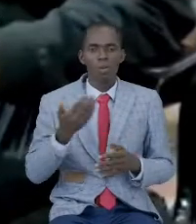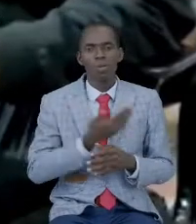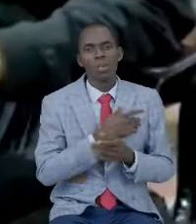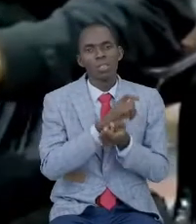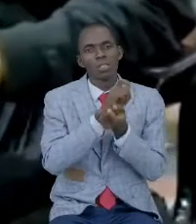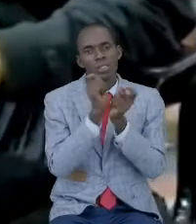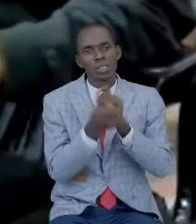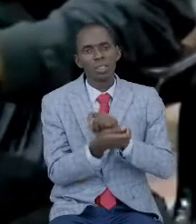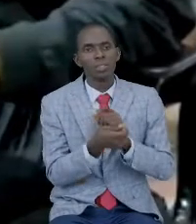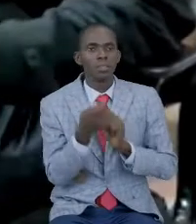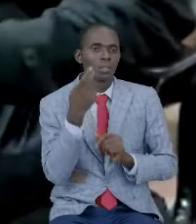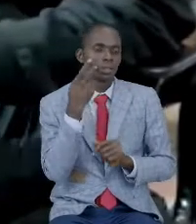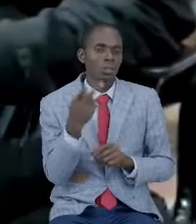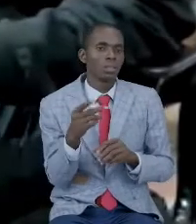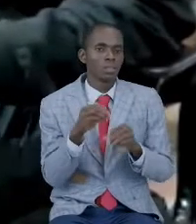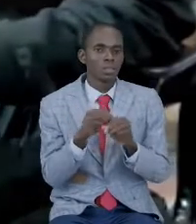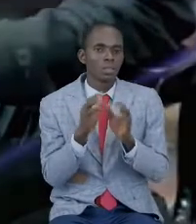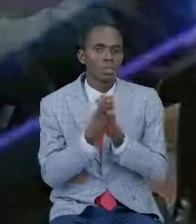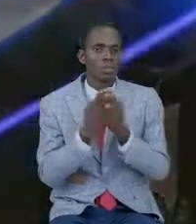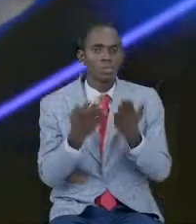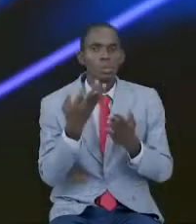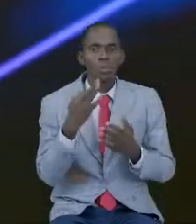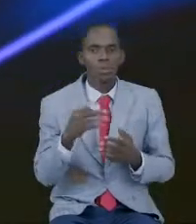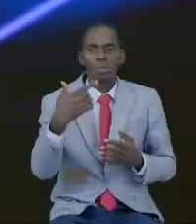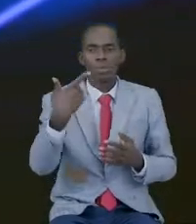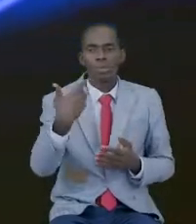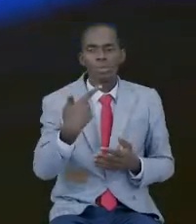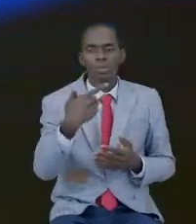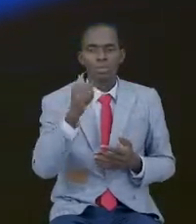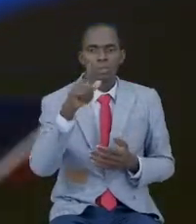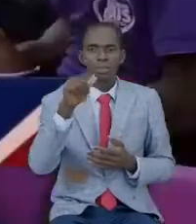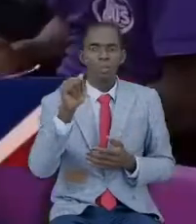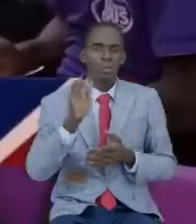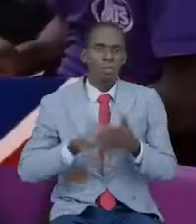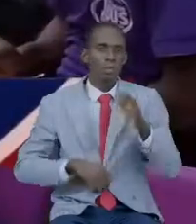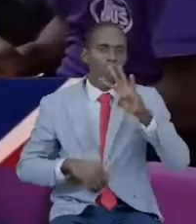transformation. Look at Galatians chapter 4, verse 30.